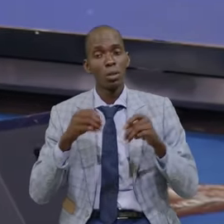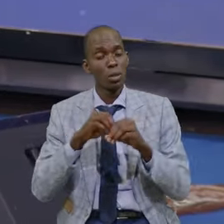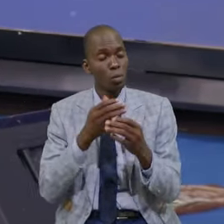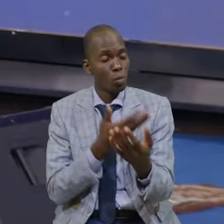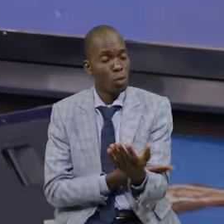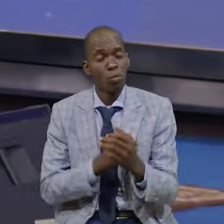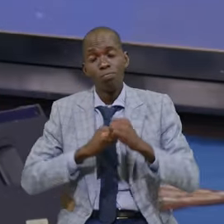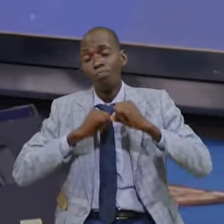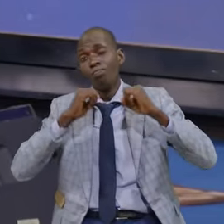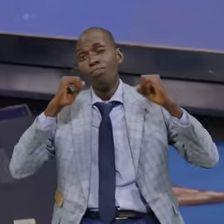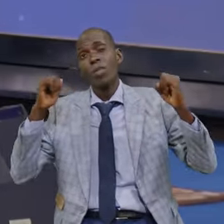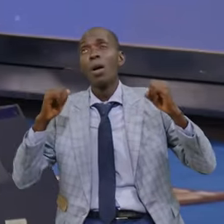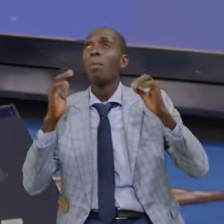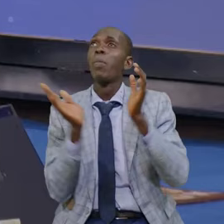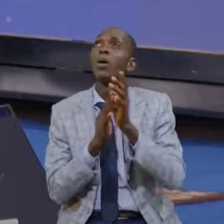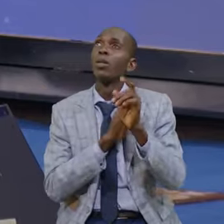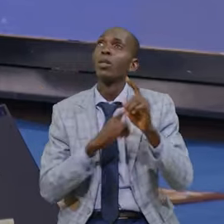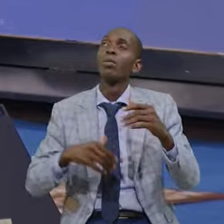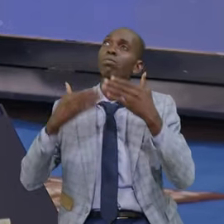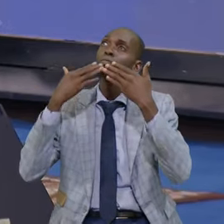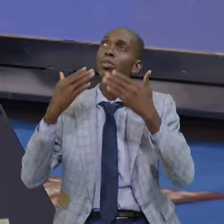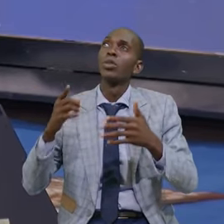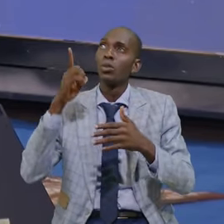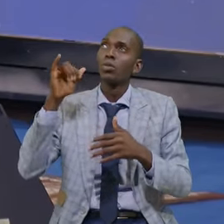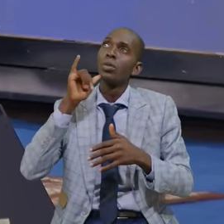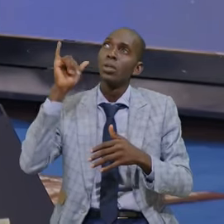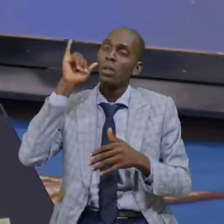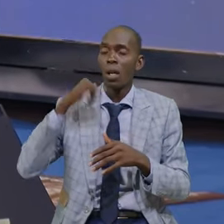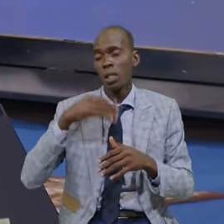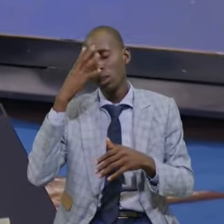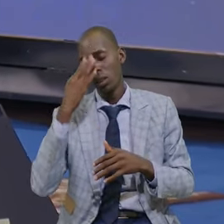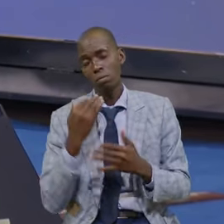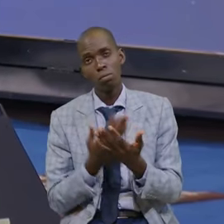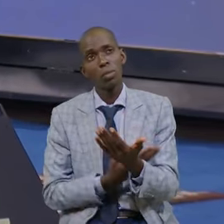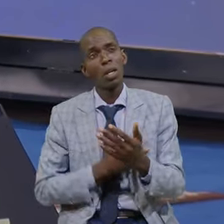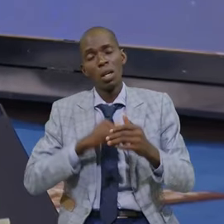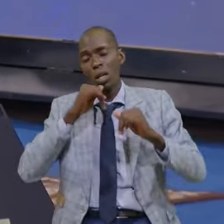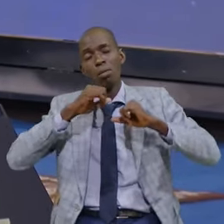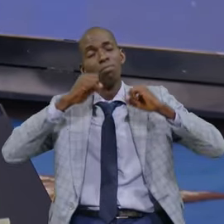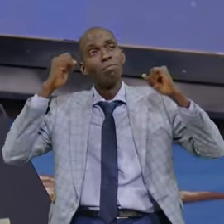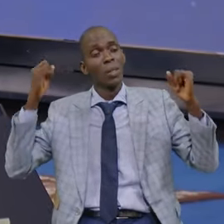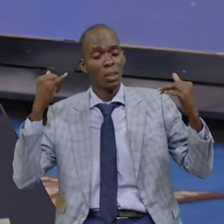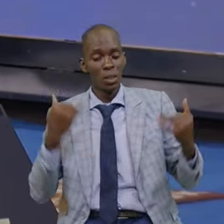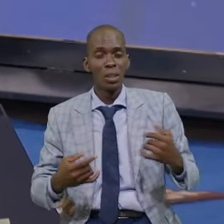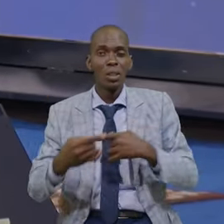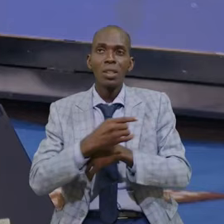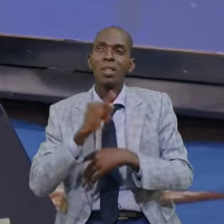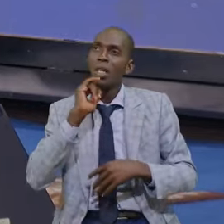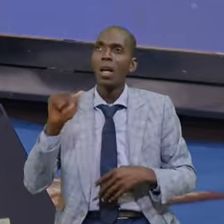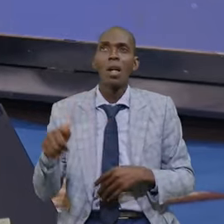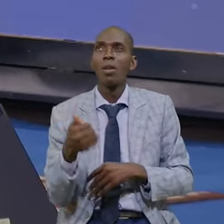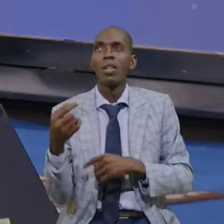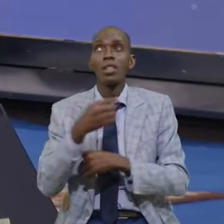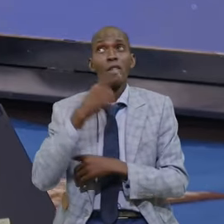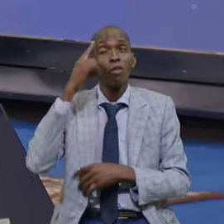Lord. Thank you, God. I slept last night. I'm awake now this morning. And this morning, this day, is another day for you